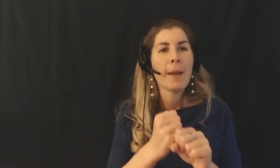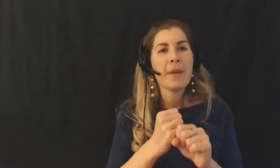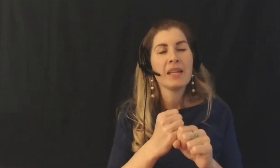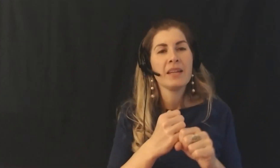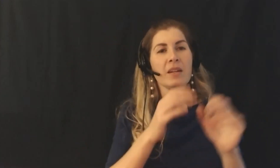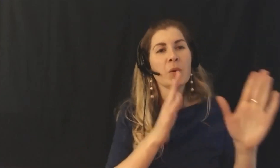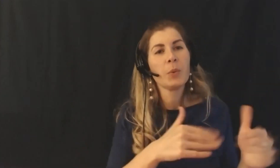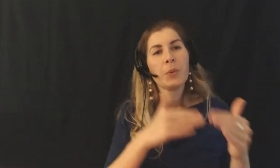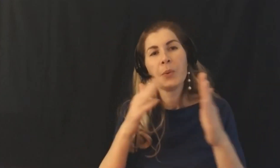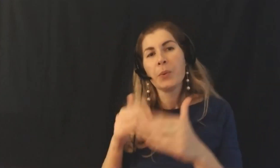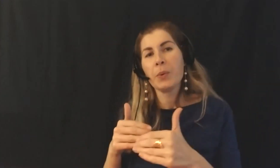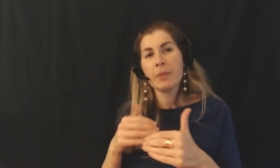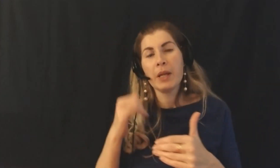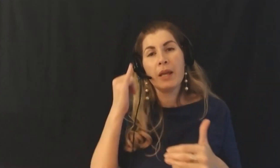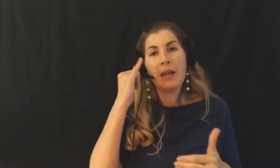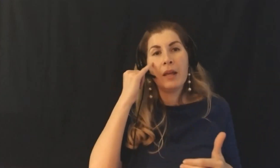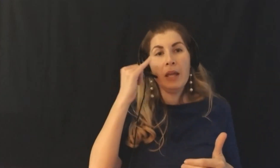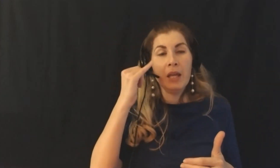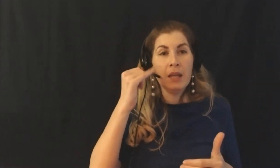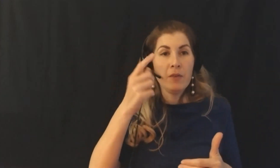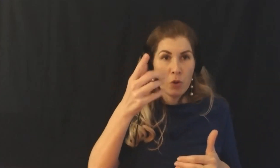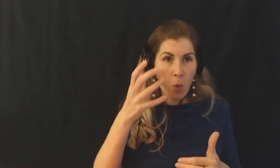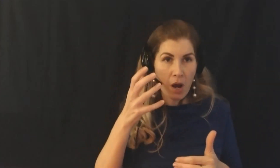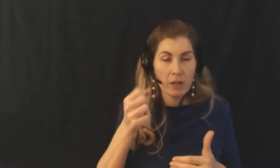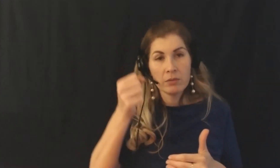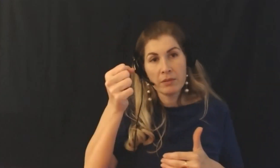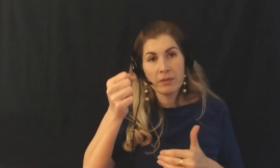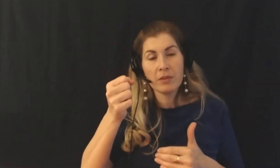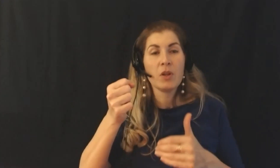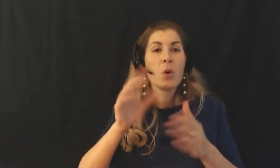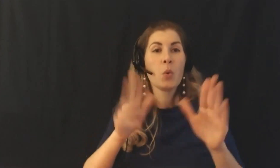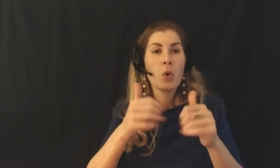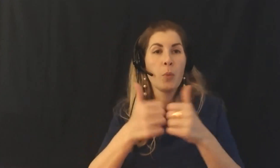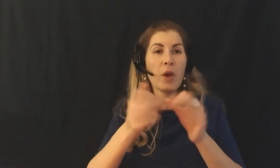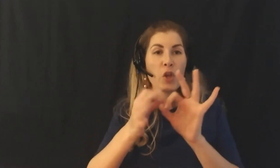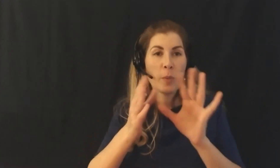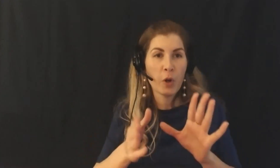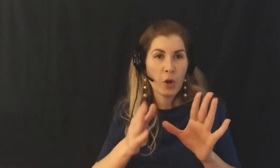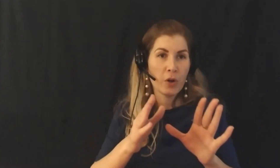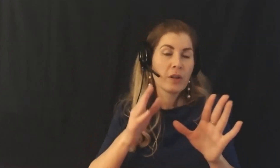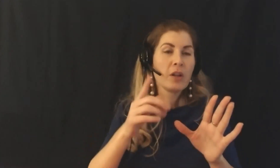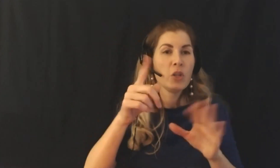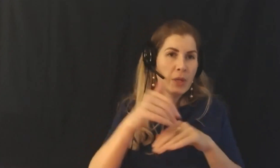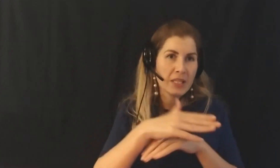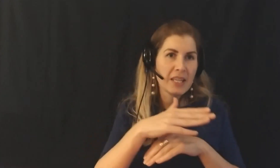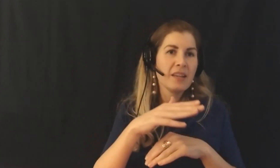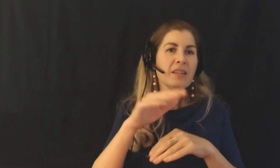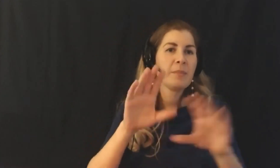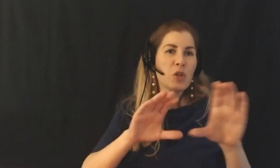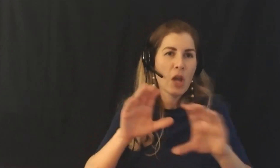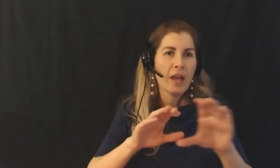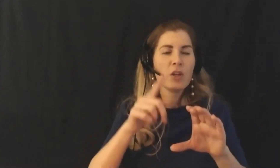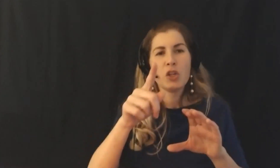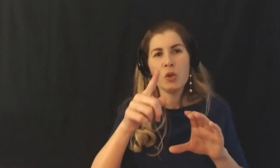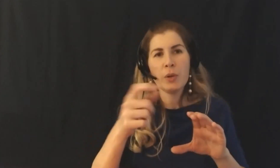rooms. And if you do want to go in the room with the interpreter, if you could send me a chat, you can change the, just chat